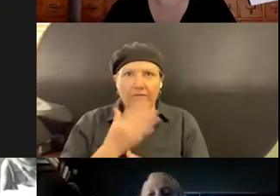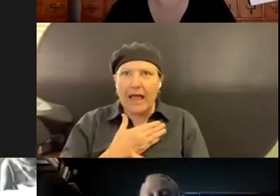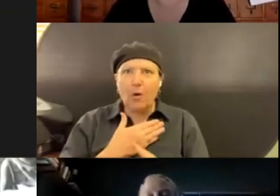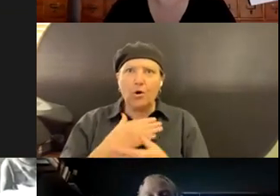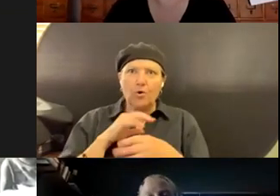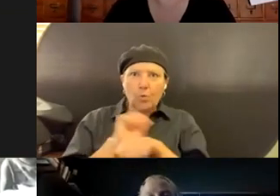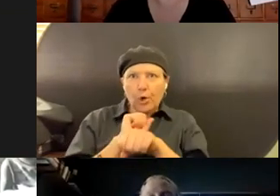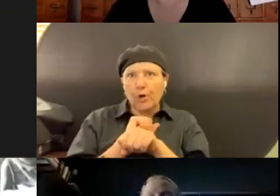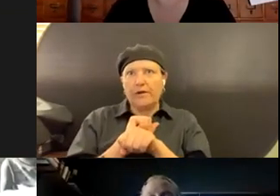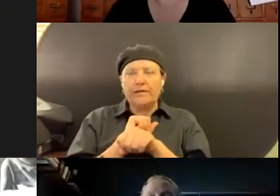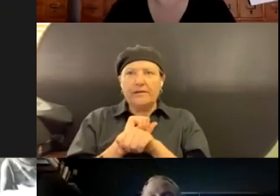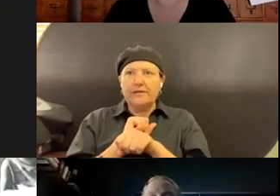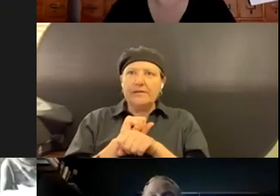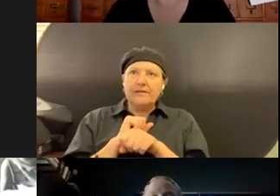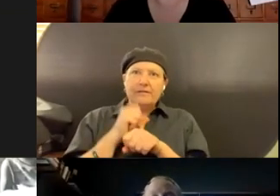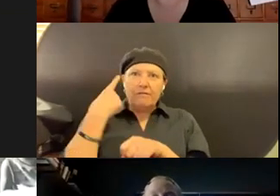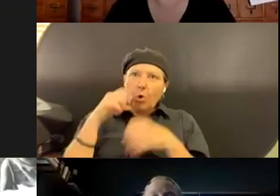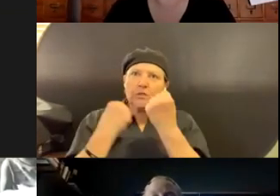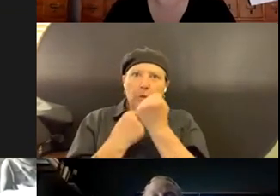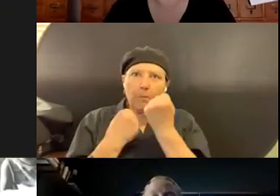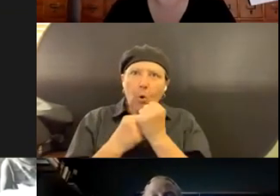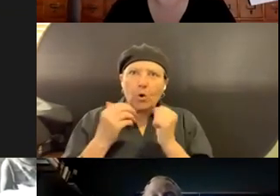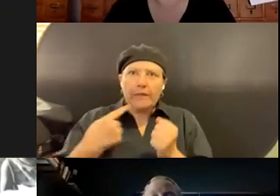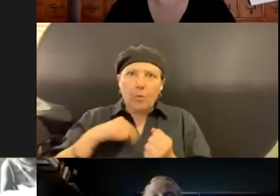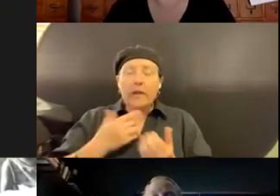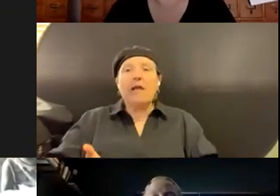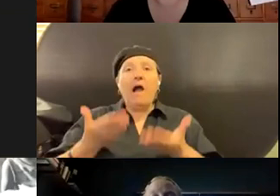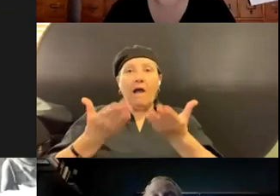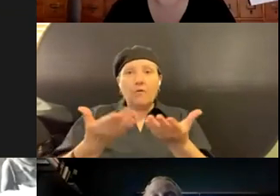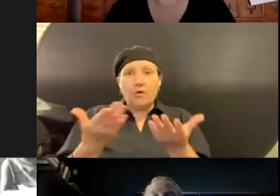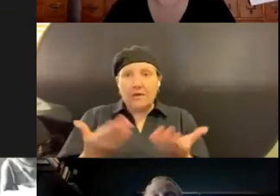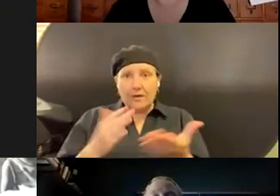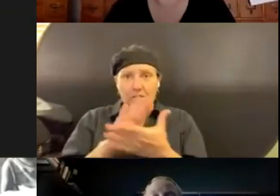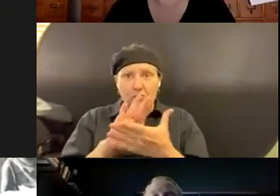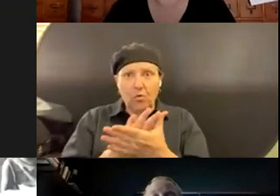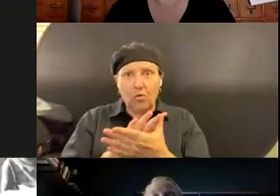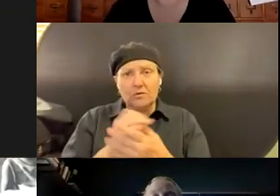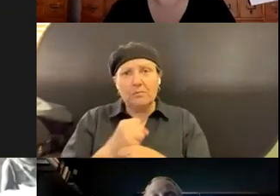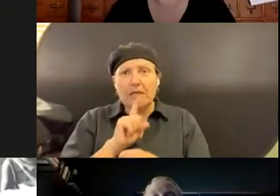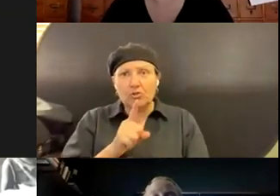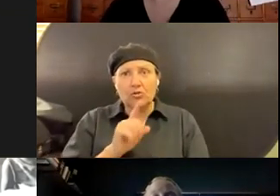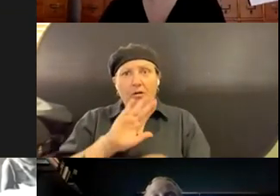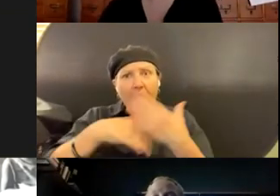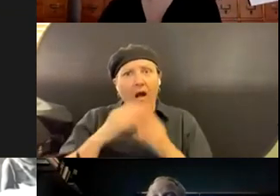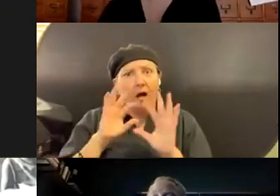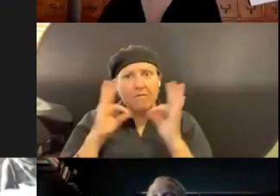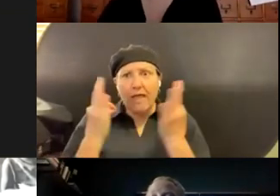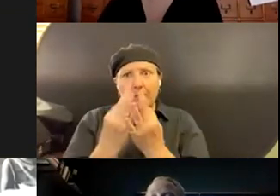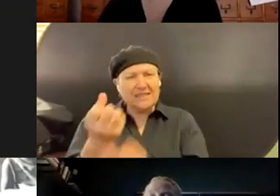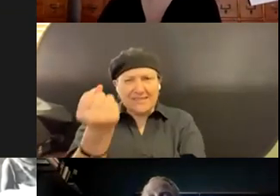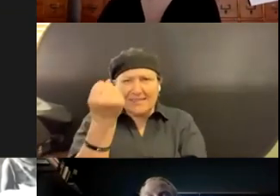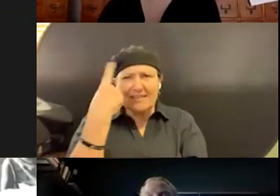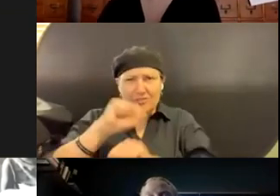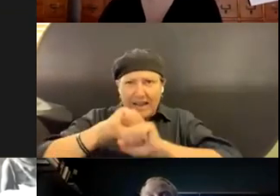do at our support that we offer at our school to ensure that all of our families understand and can hear